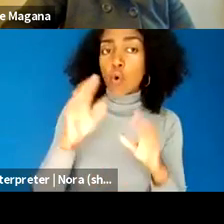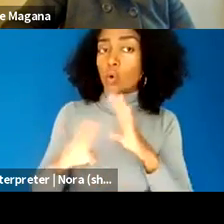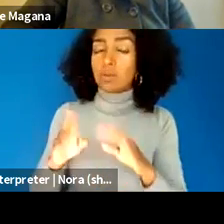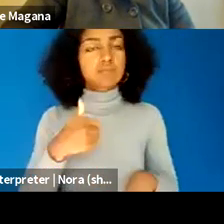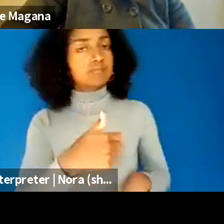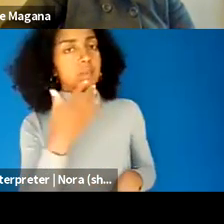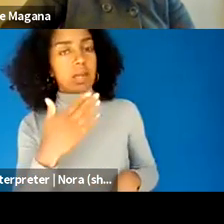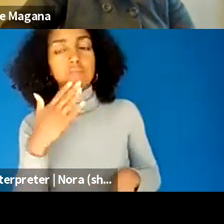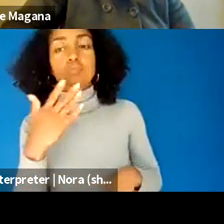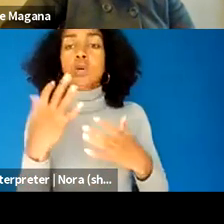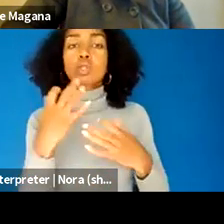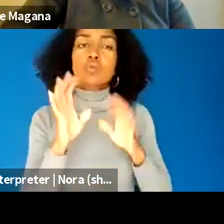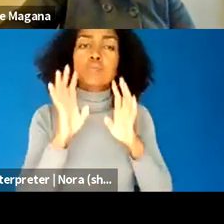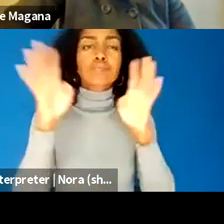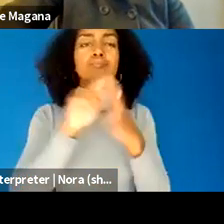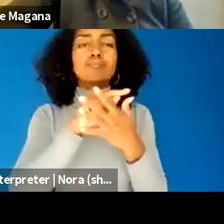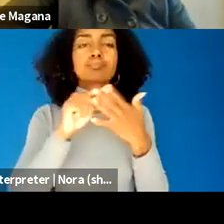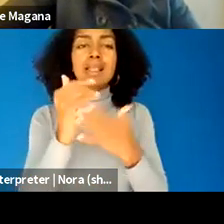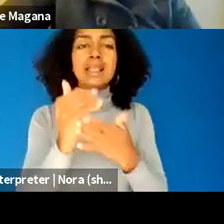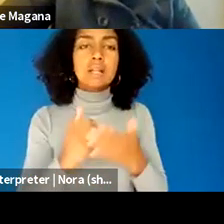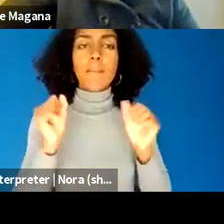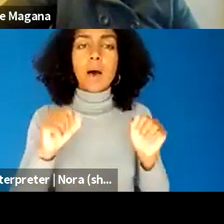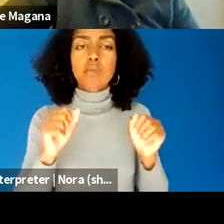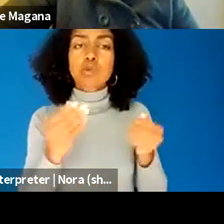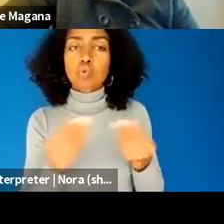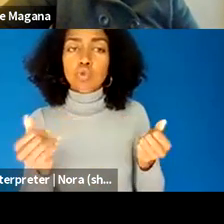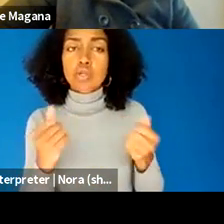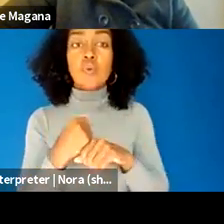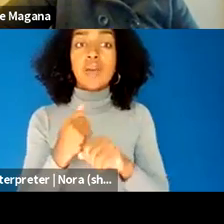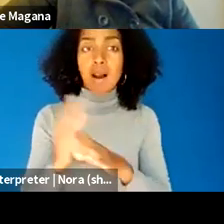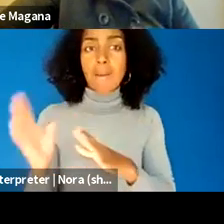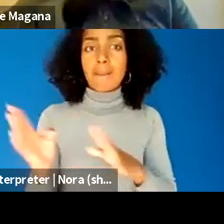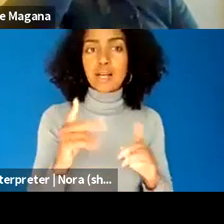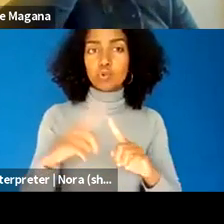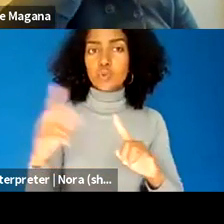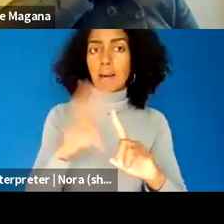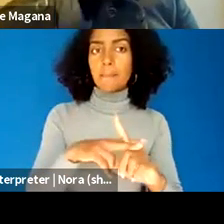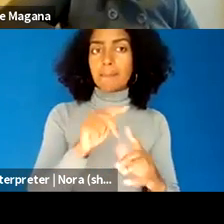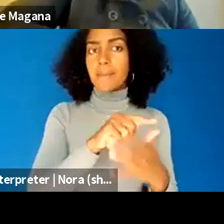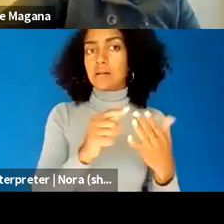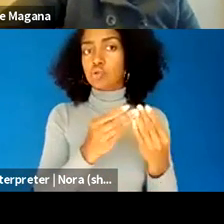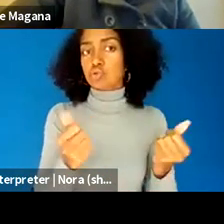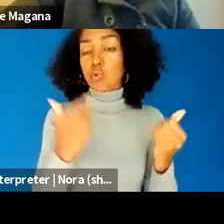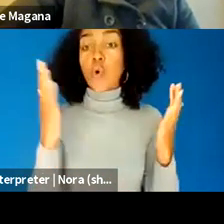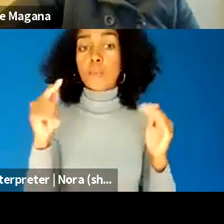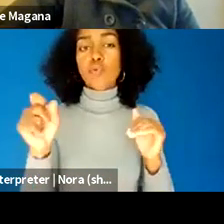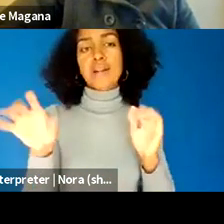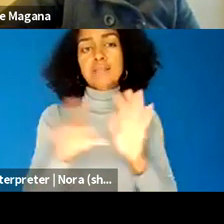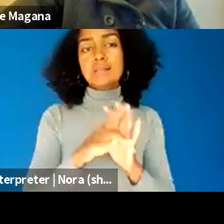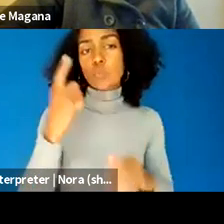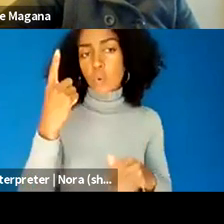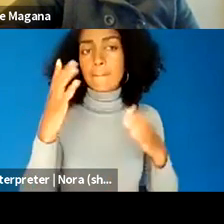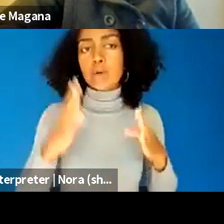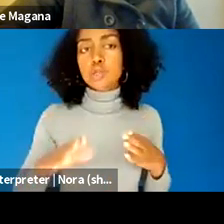possible solutions, create a plan to implement, and then what we're hoping that you can do is select one person to share